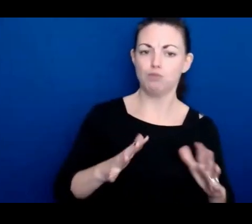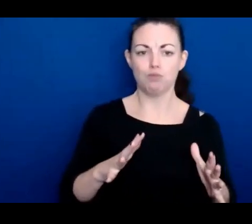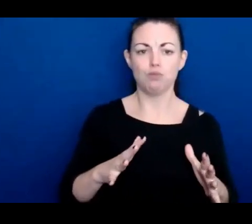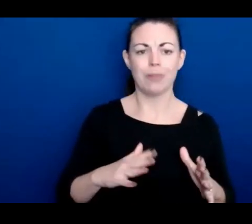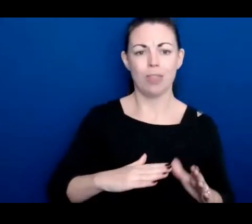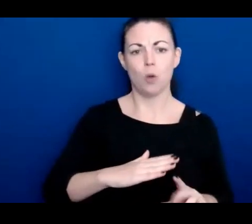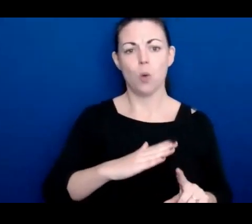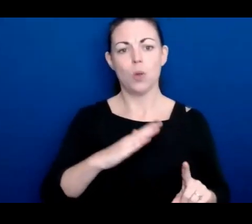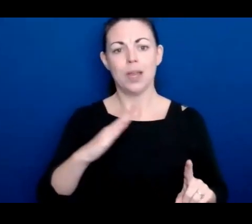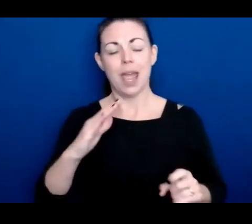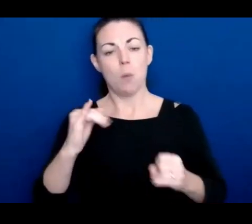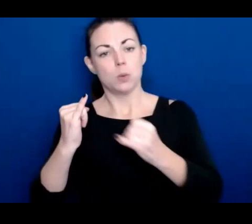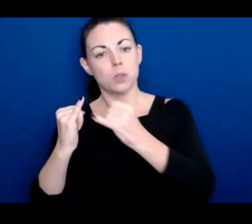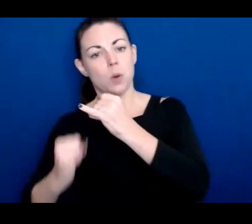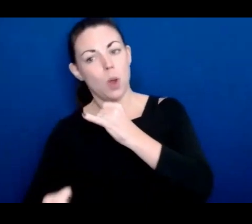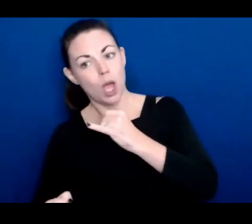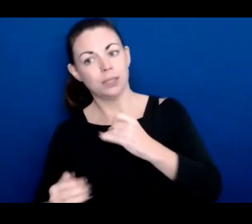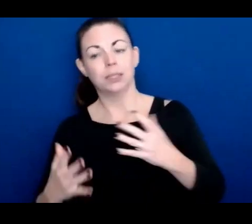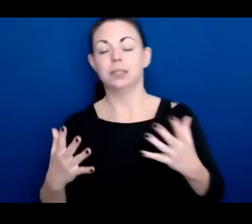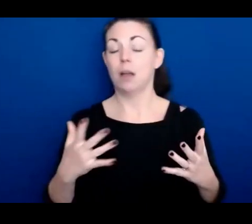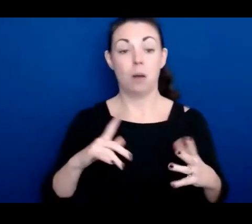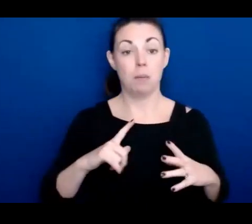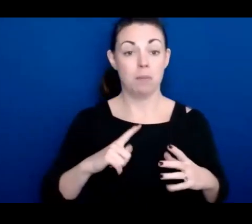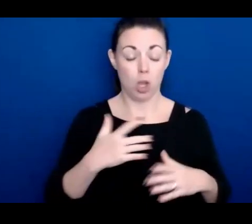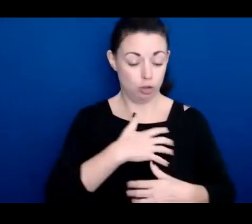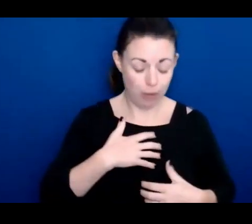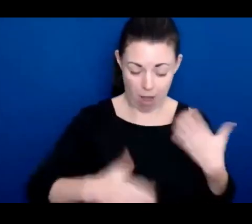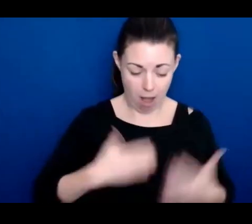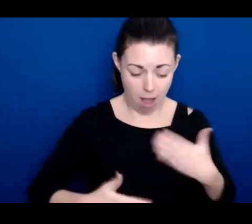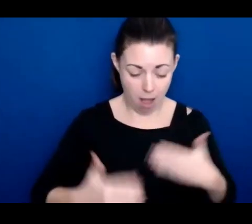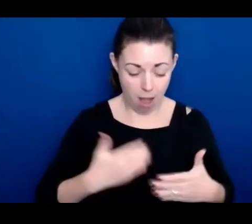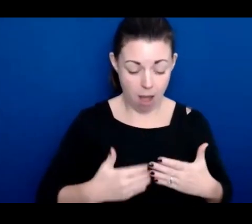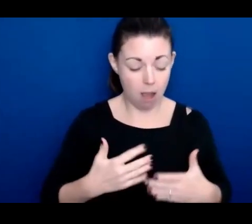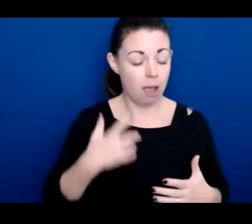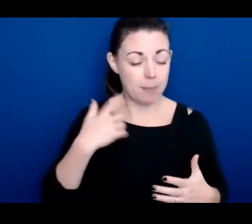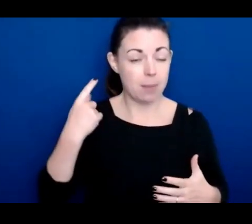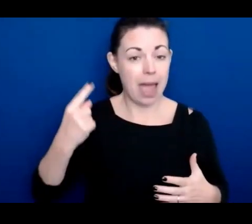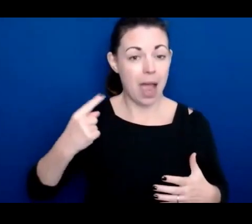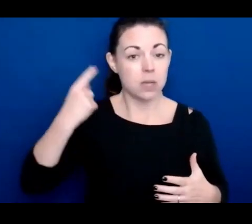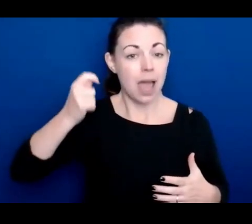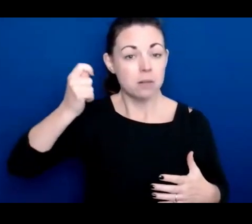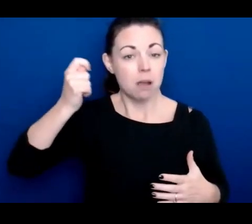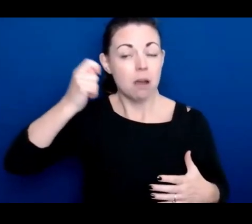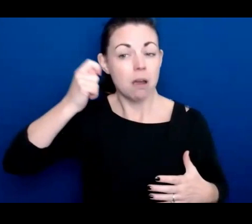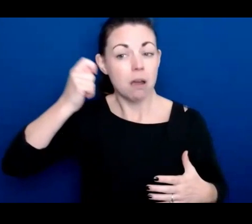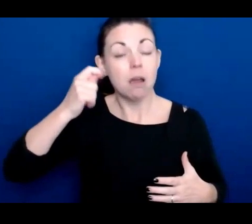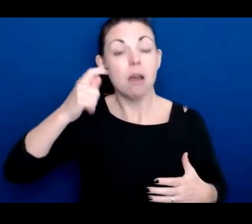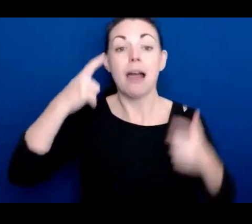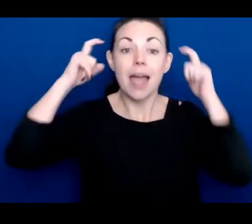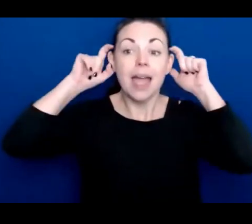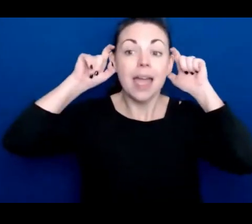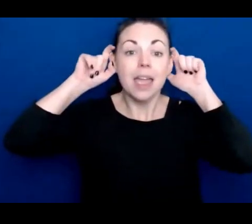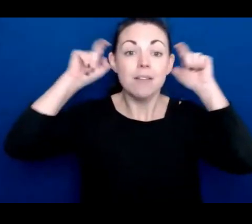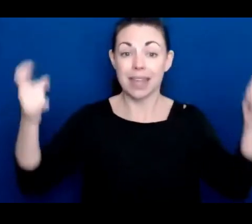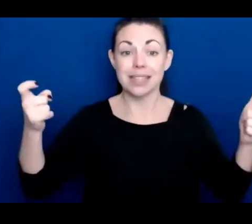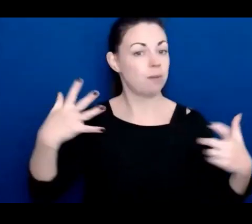then by the time I get to the point of rest period, the tinnitus is louder. And yeah, once I take my hearing aids out, it's there and